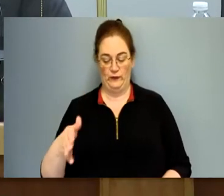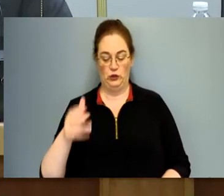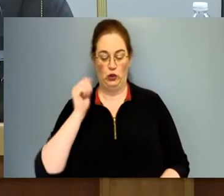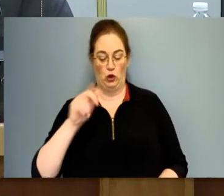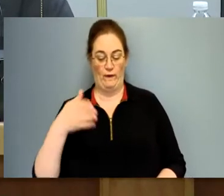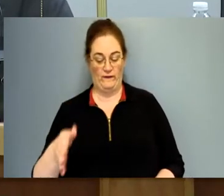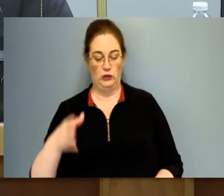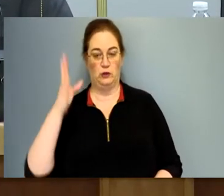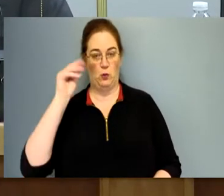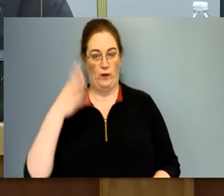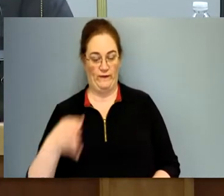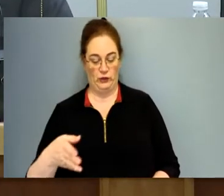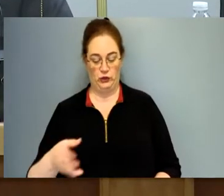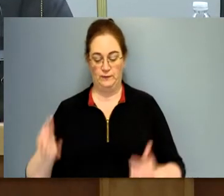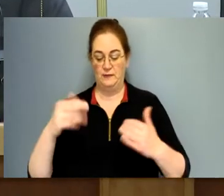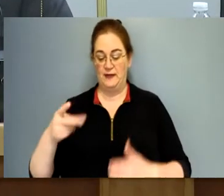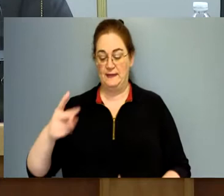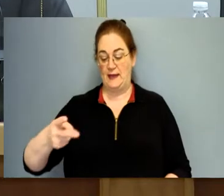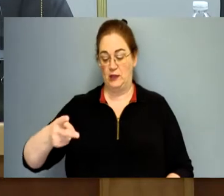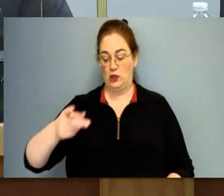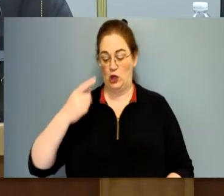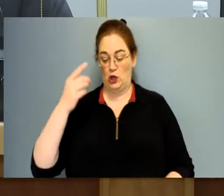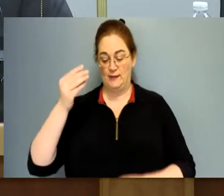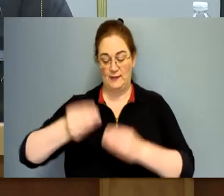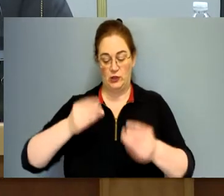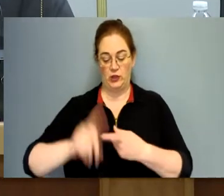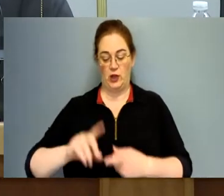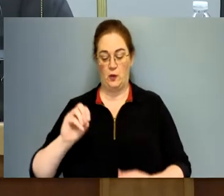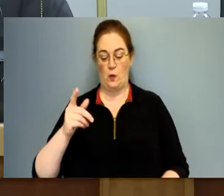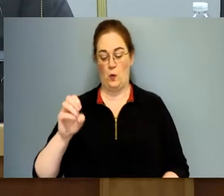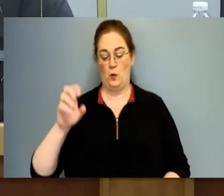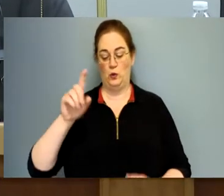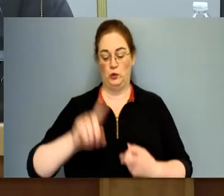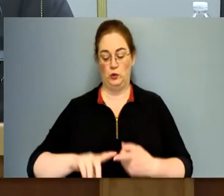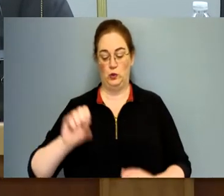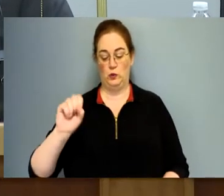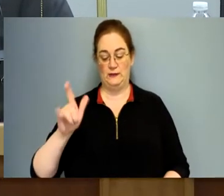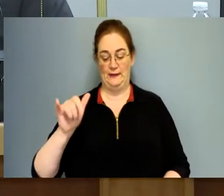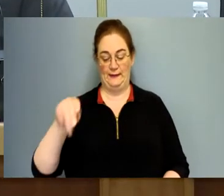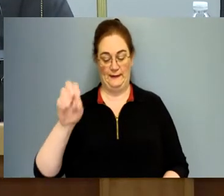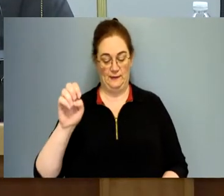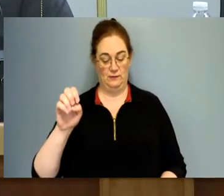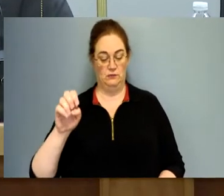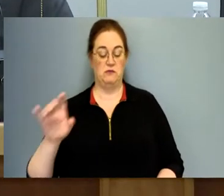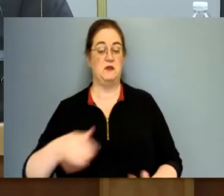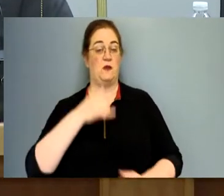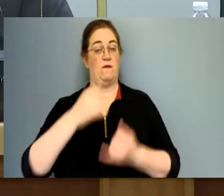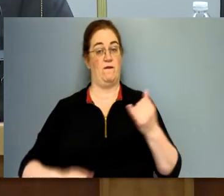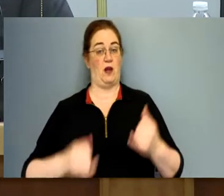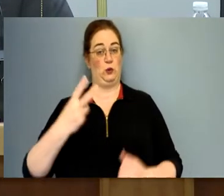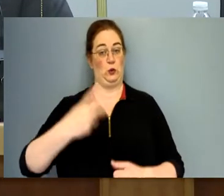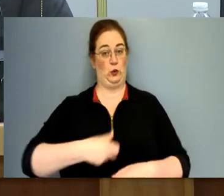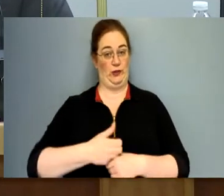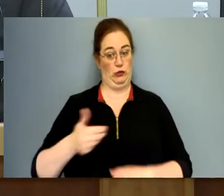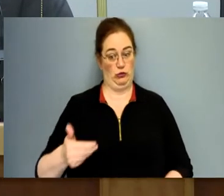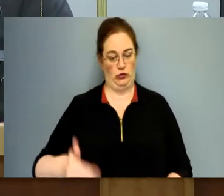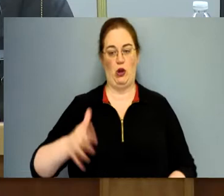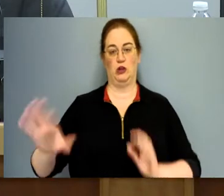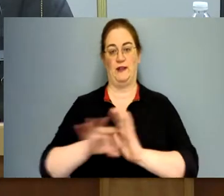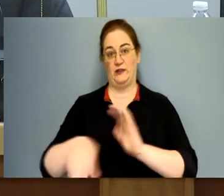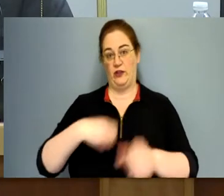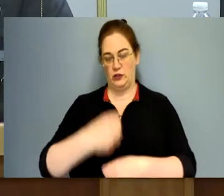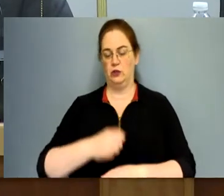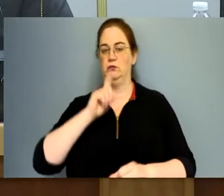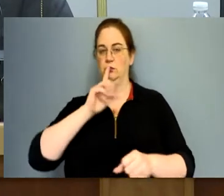Fish, Secondary Succession, and an Ode to Celine. And whereas after being a finalist 2 years in a row, Lauren's selection this year proves